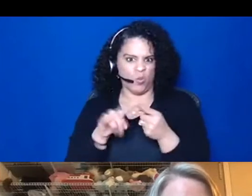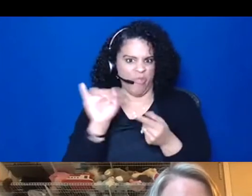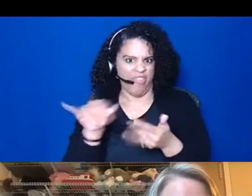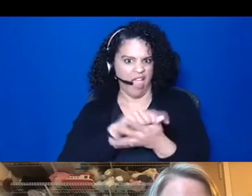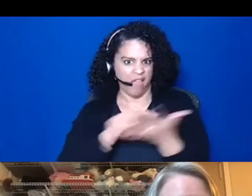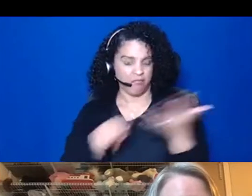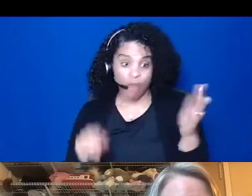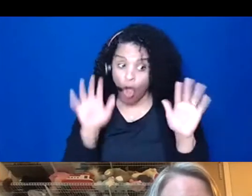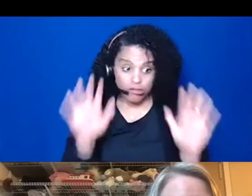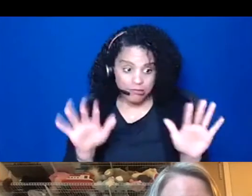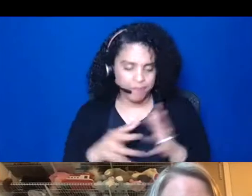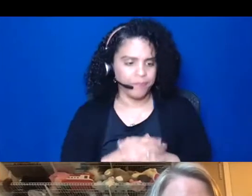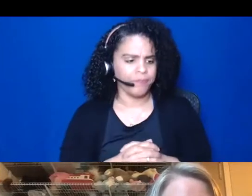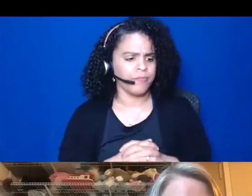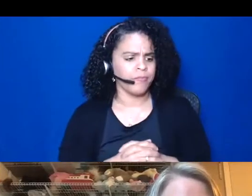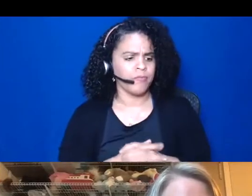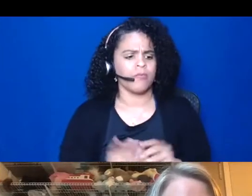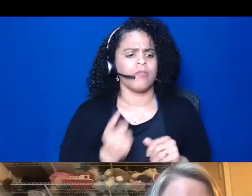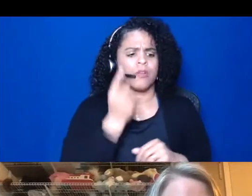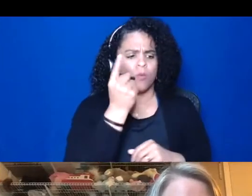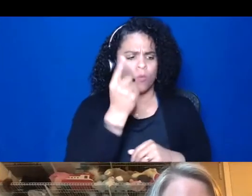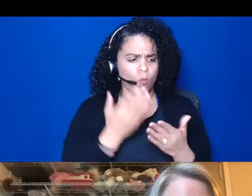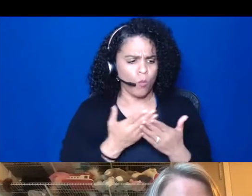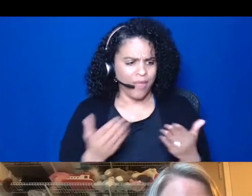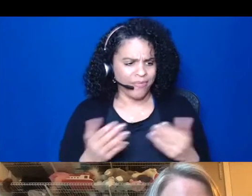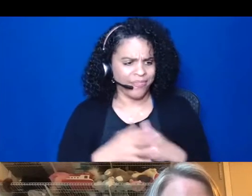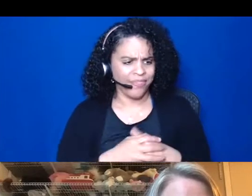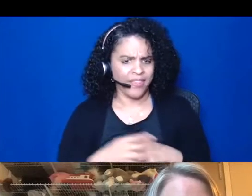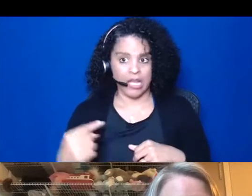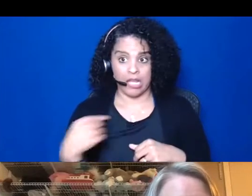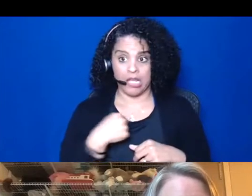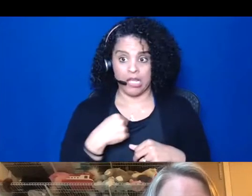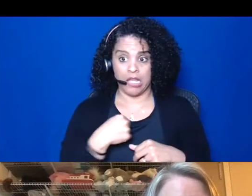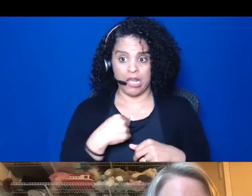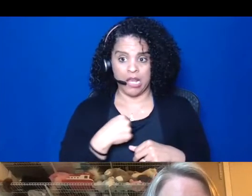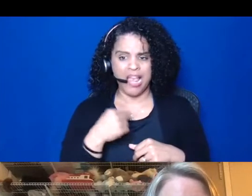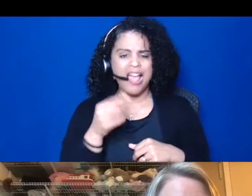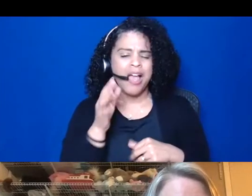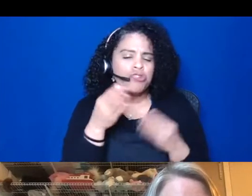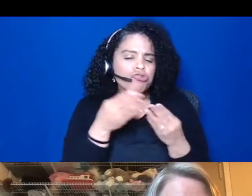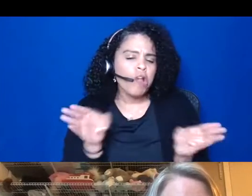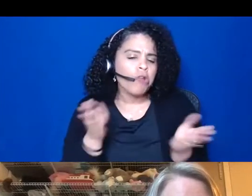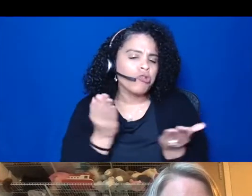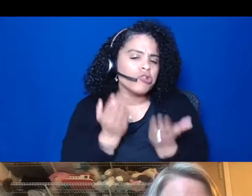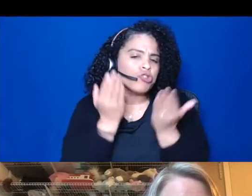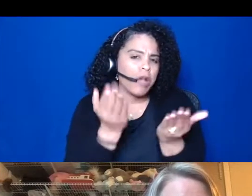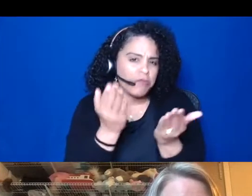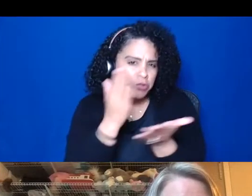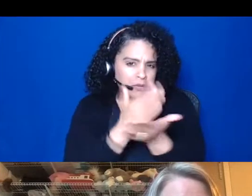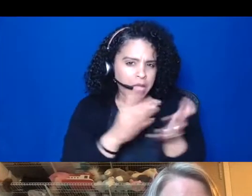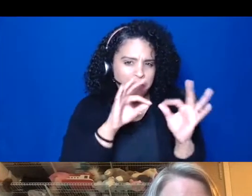awesome. One thing that I would have as a general suggestion for families,